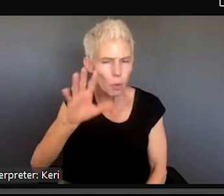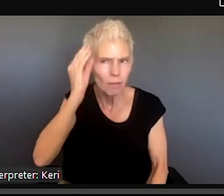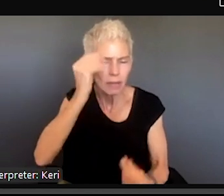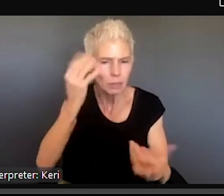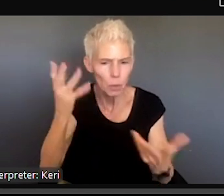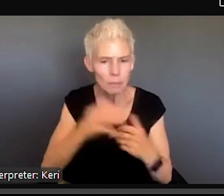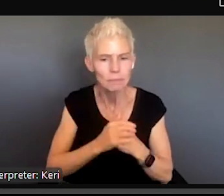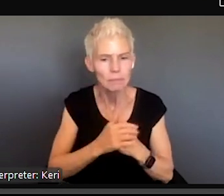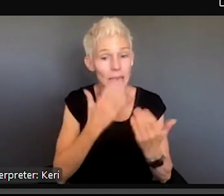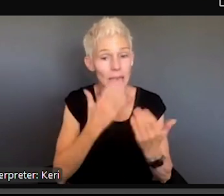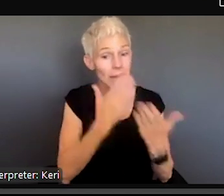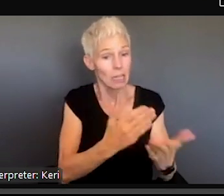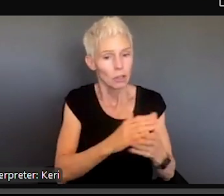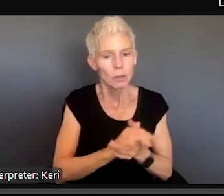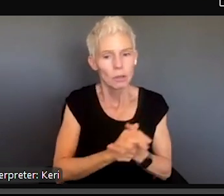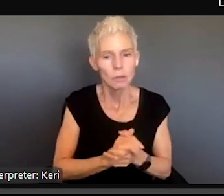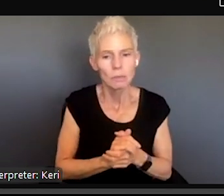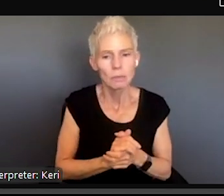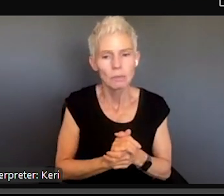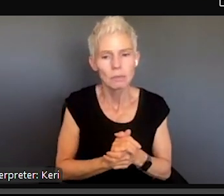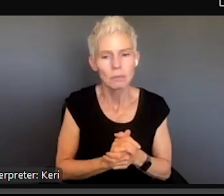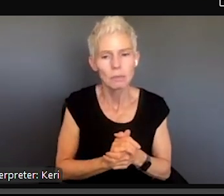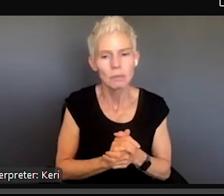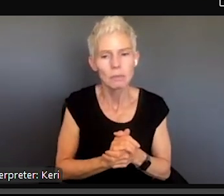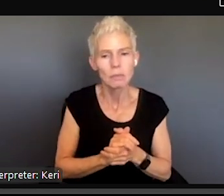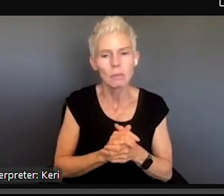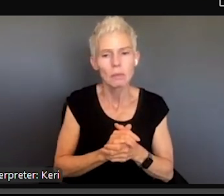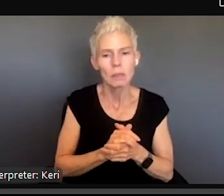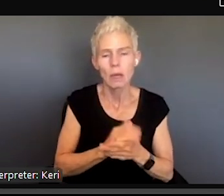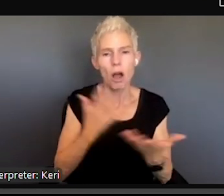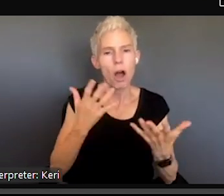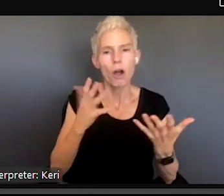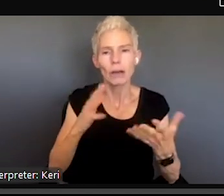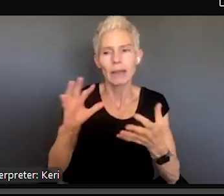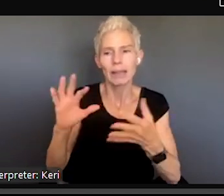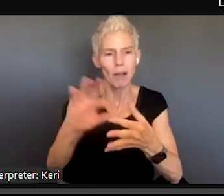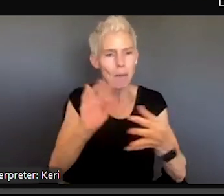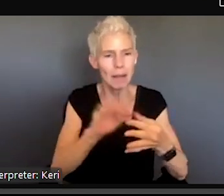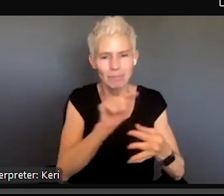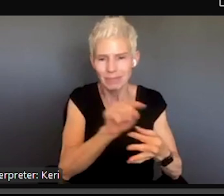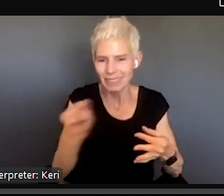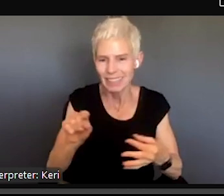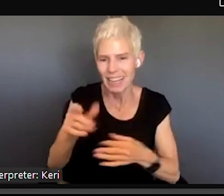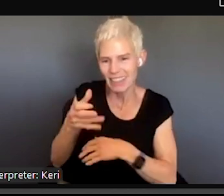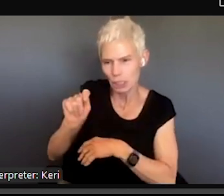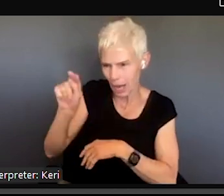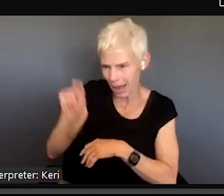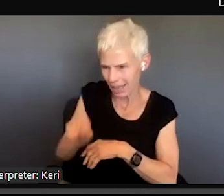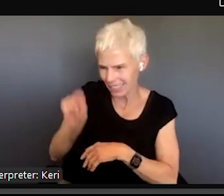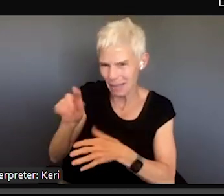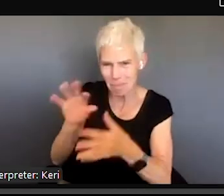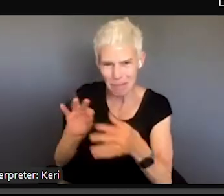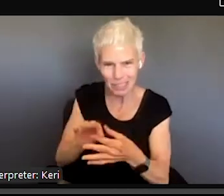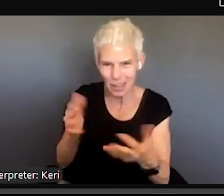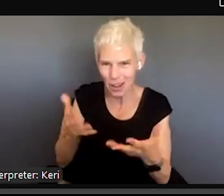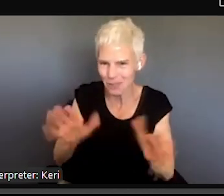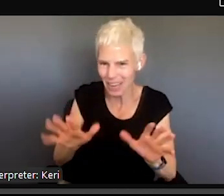Thank you. So I think that, especially a lot of it got hit on already in some of the chat and excuse